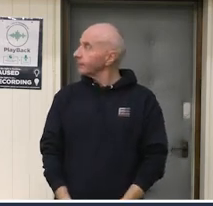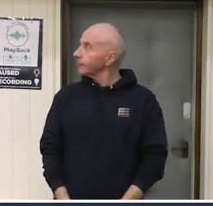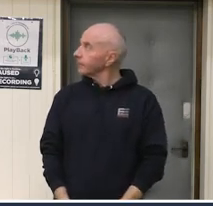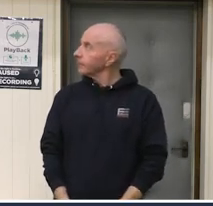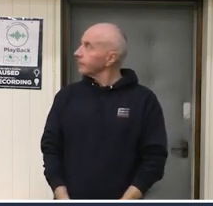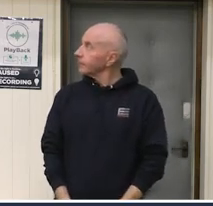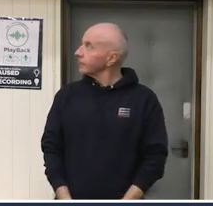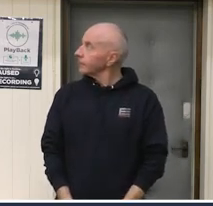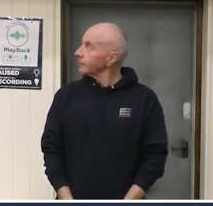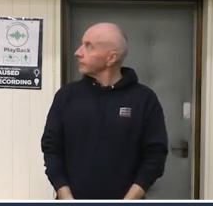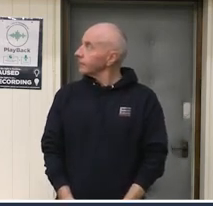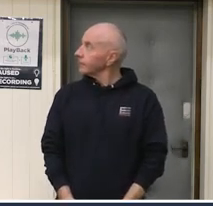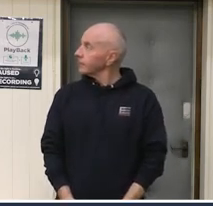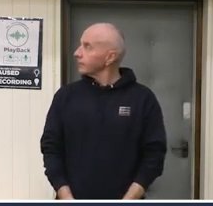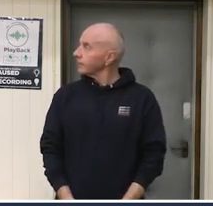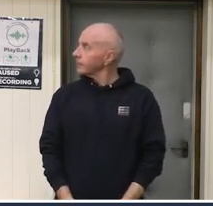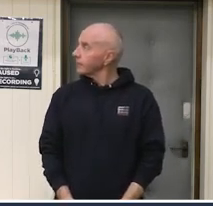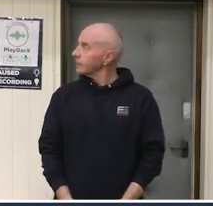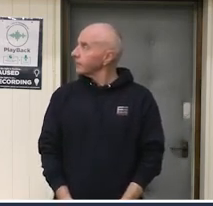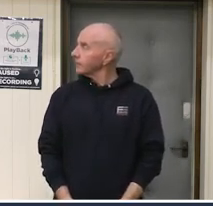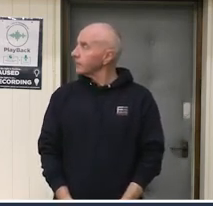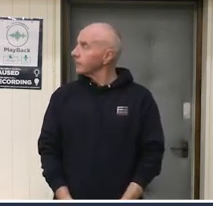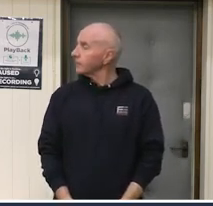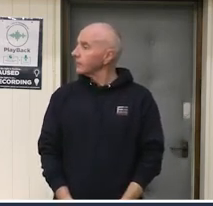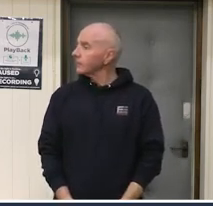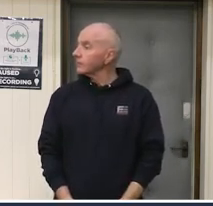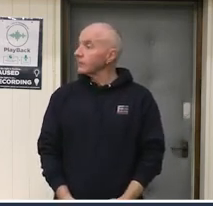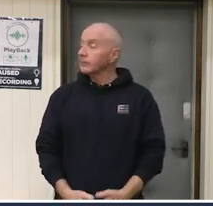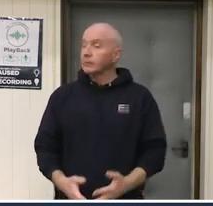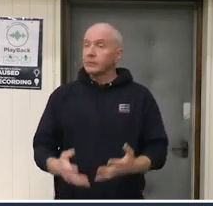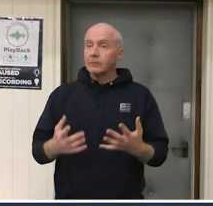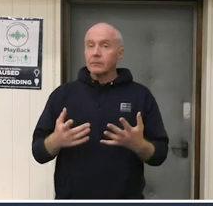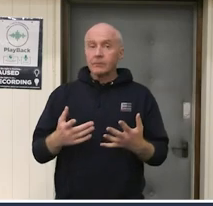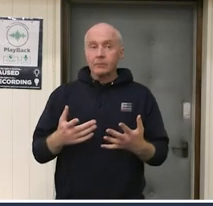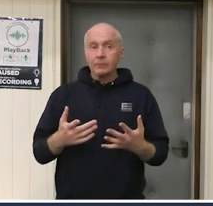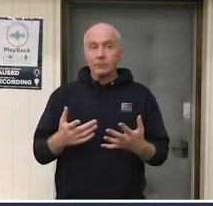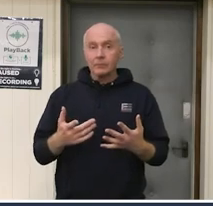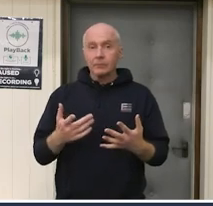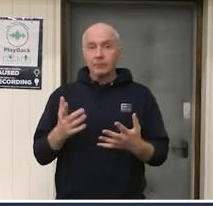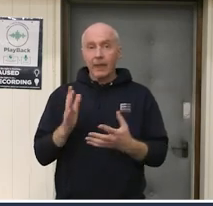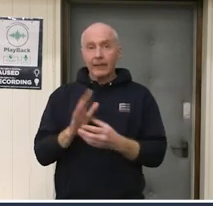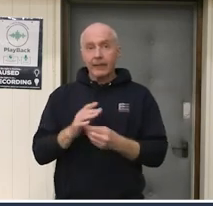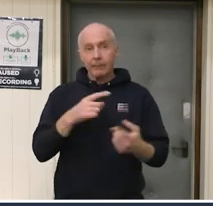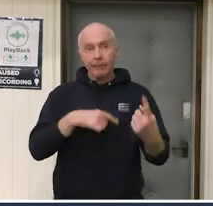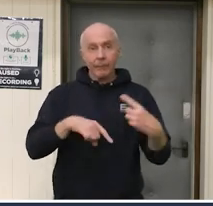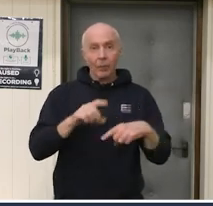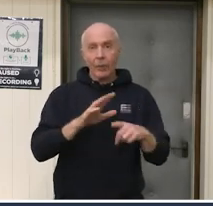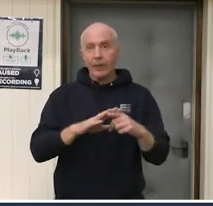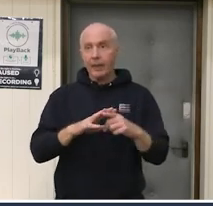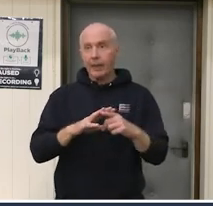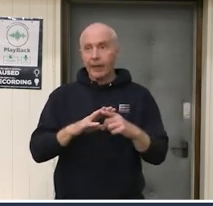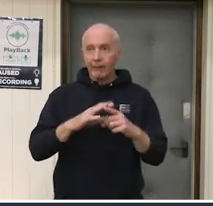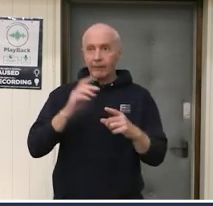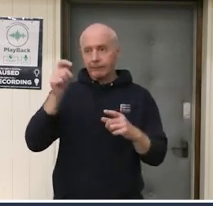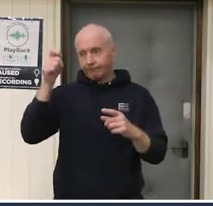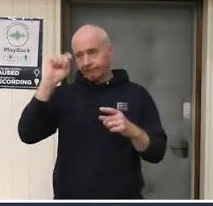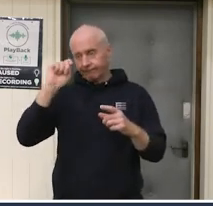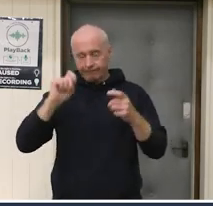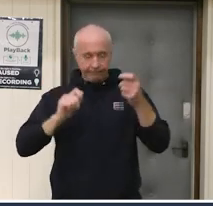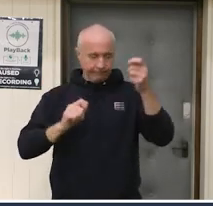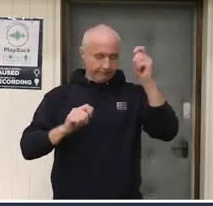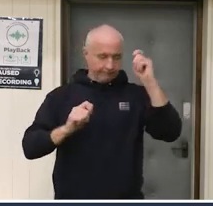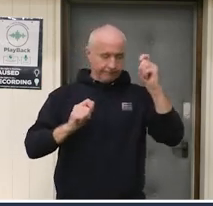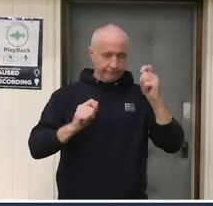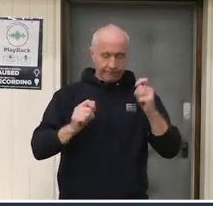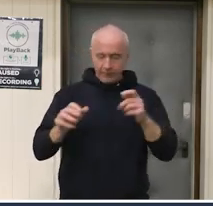So if we put our scientists and engineers' hats on now, a